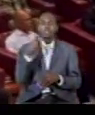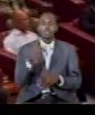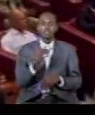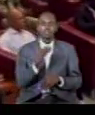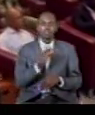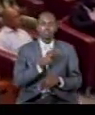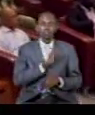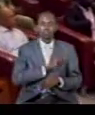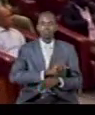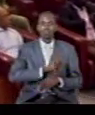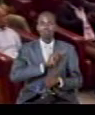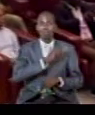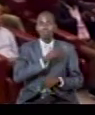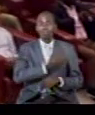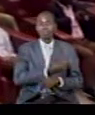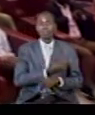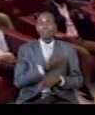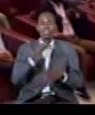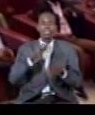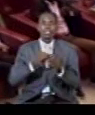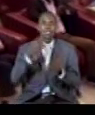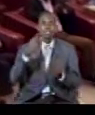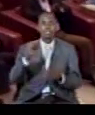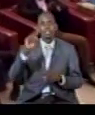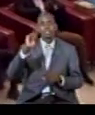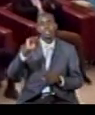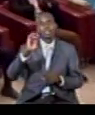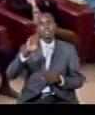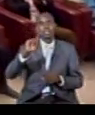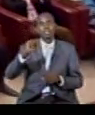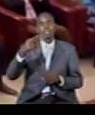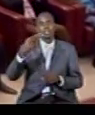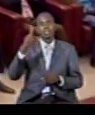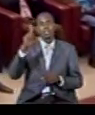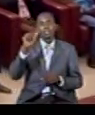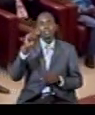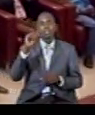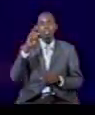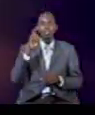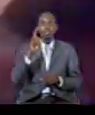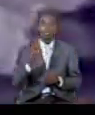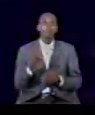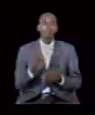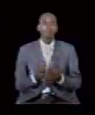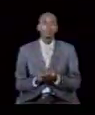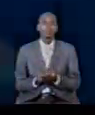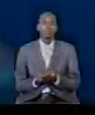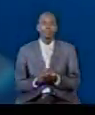special introduction of the man of God.